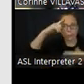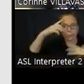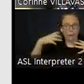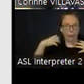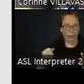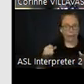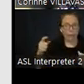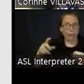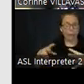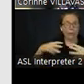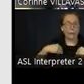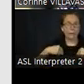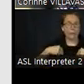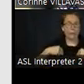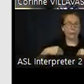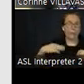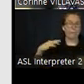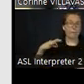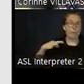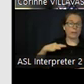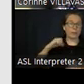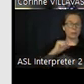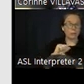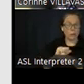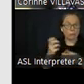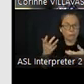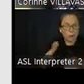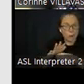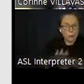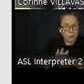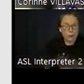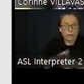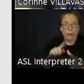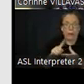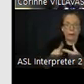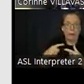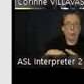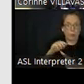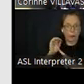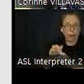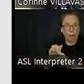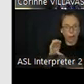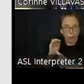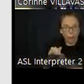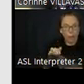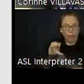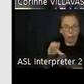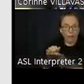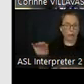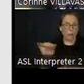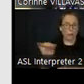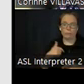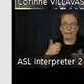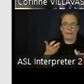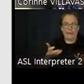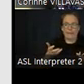doing a volunteer job that's already stressful, and then having them feel like they're on their heels about participation or being thrown off of something when honestly they